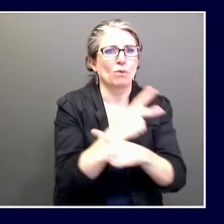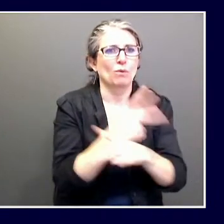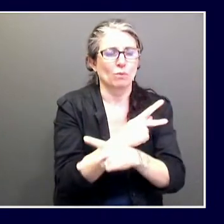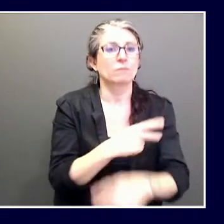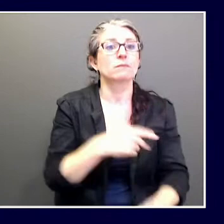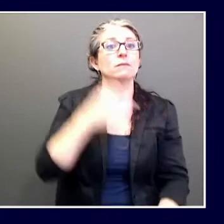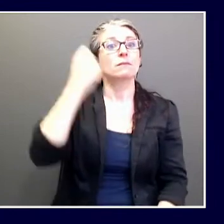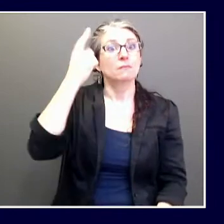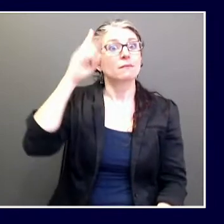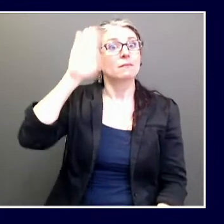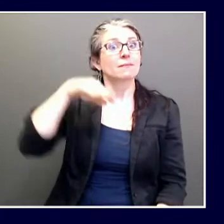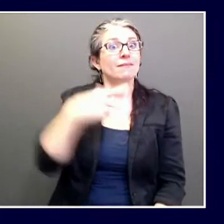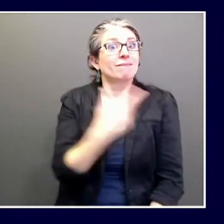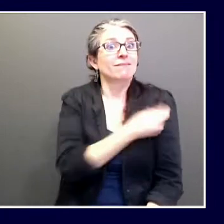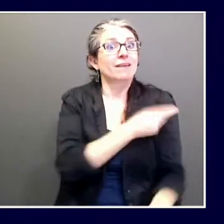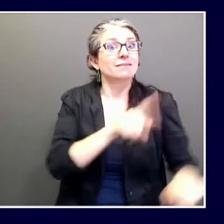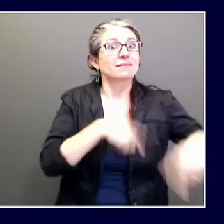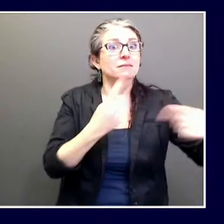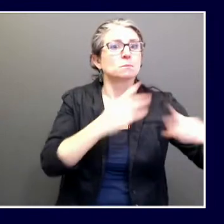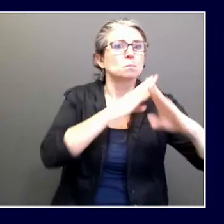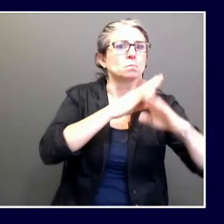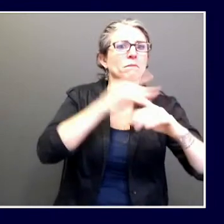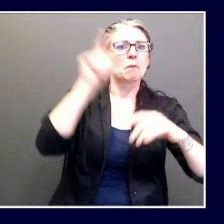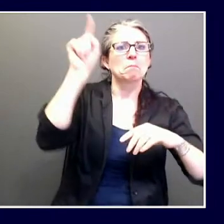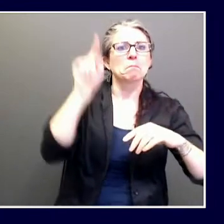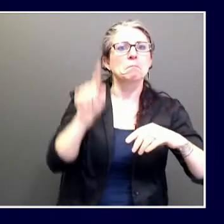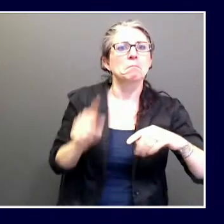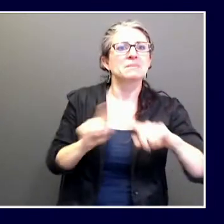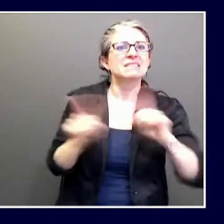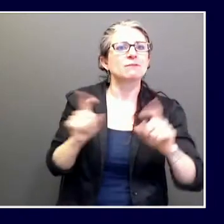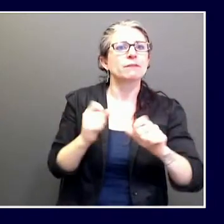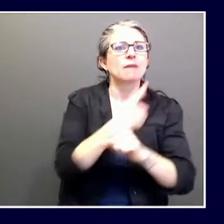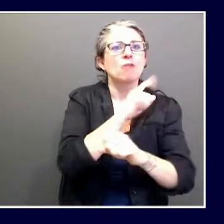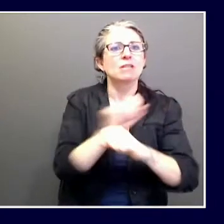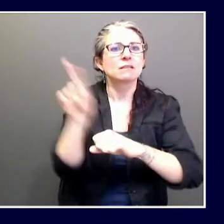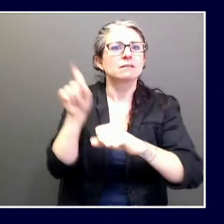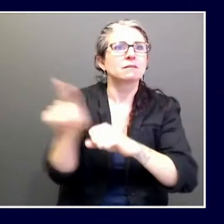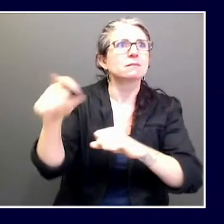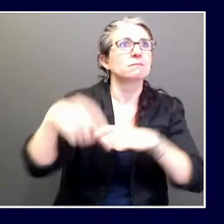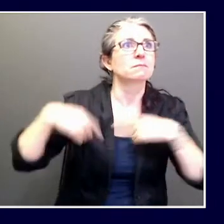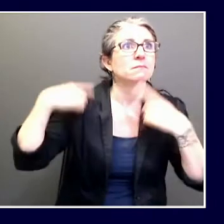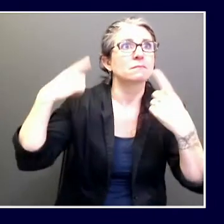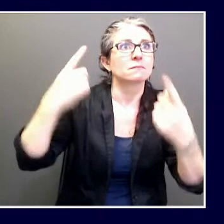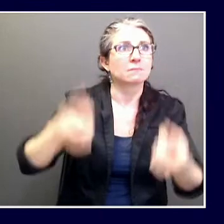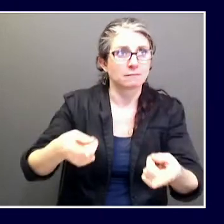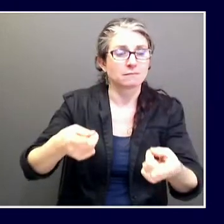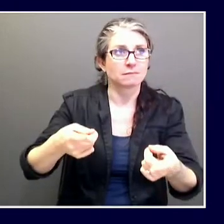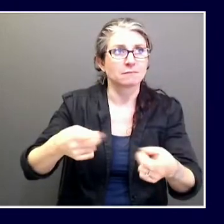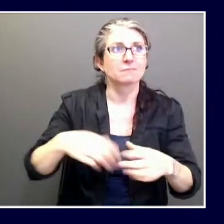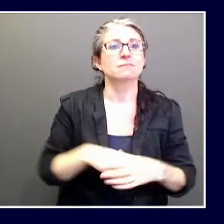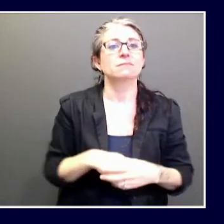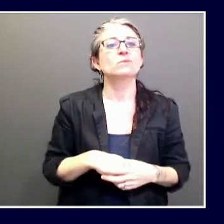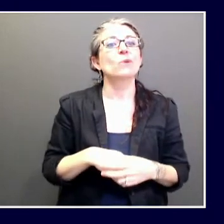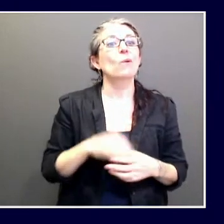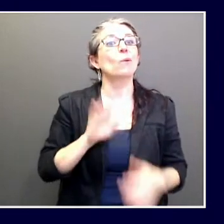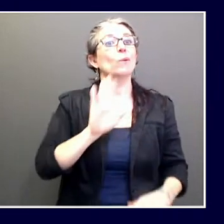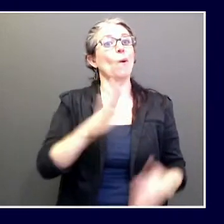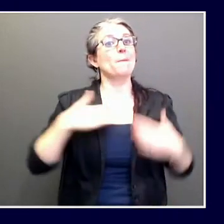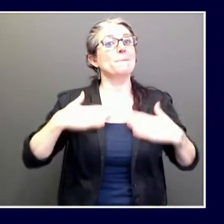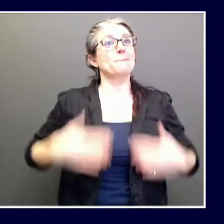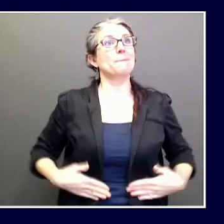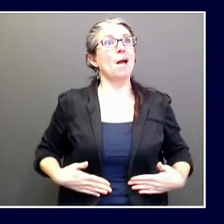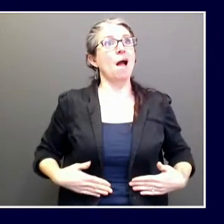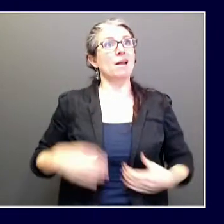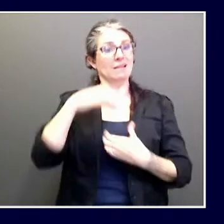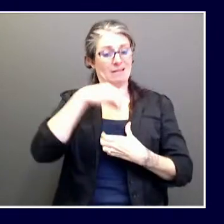you're vaccinated, your immune system is not a blank slate anymore. Just as the virus can